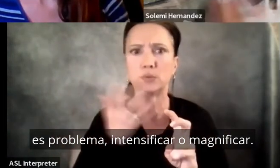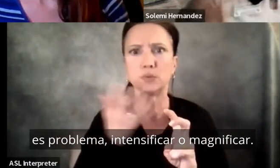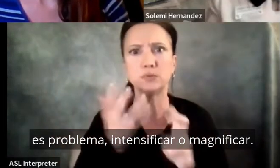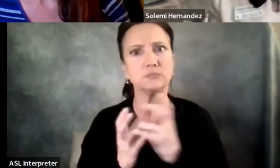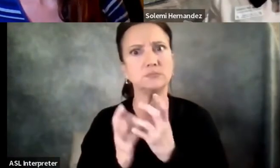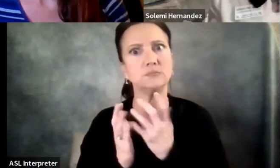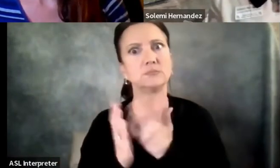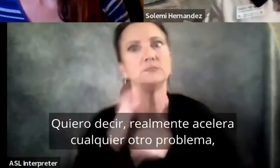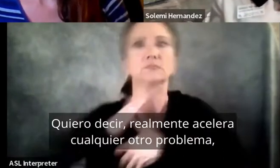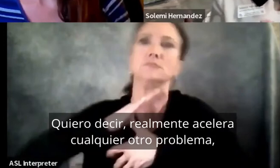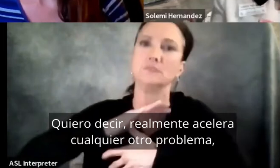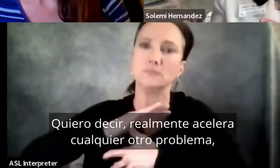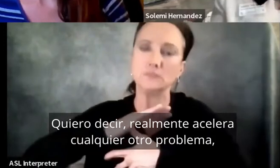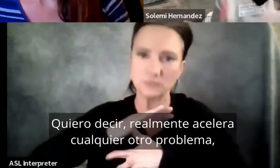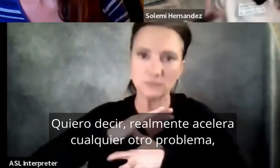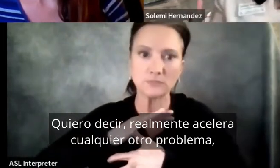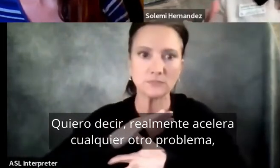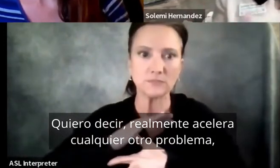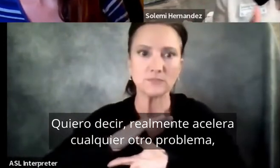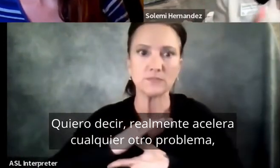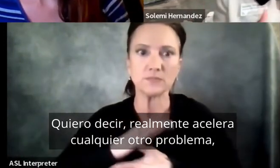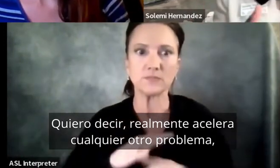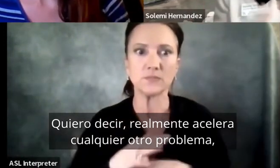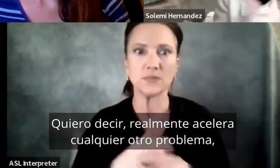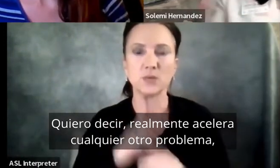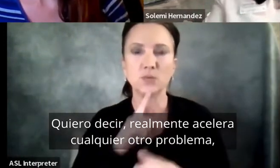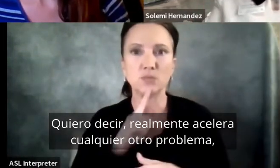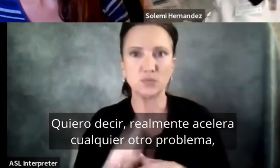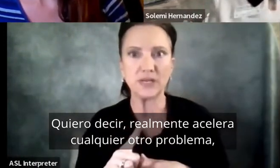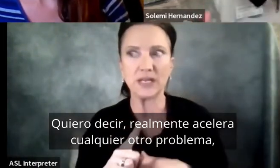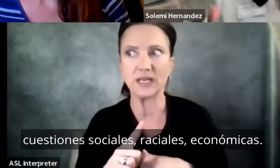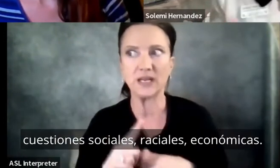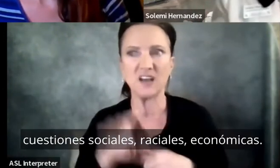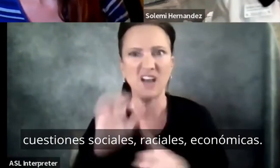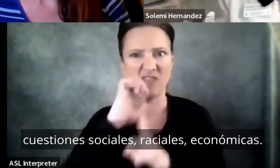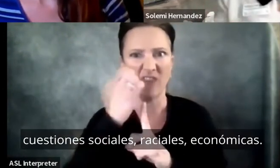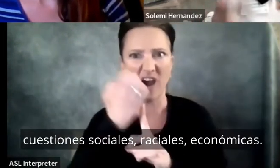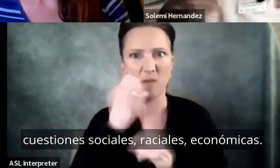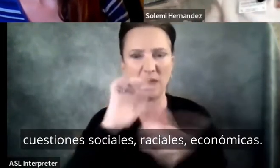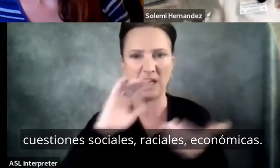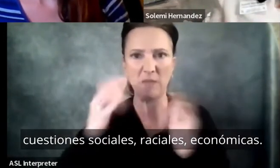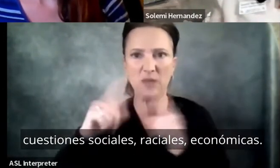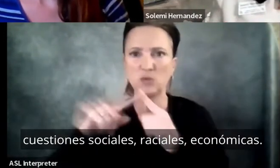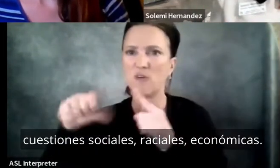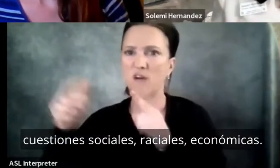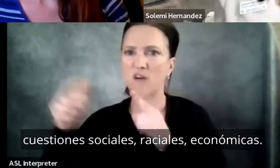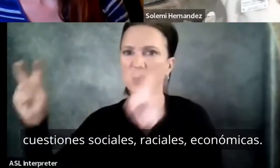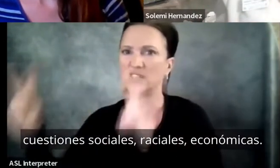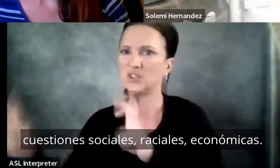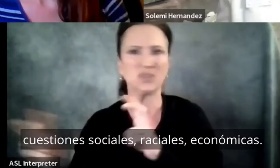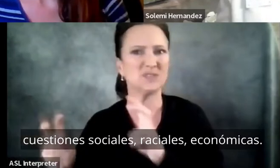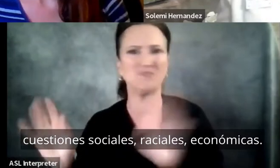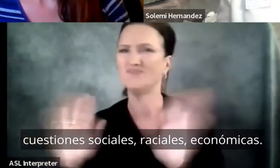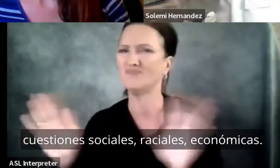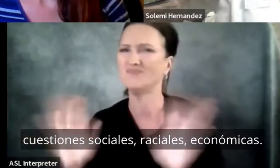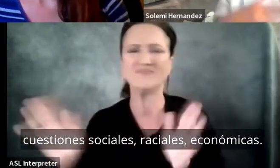intensifier, magnifier. I mean, it really accelerates any other issue, social issue, racial,